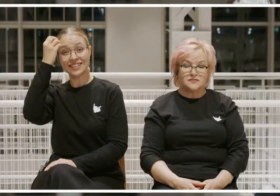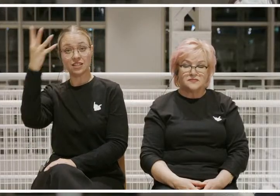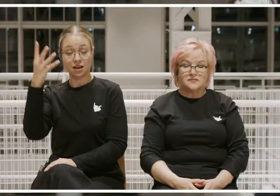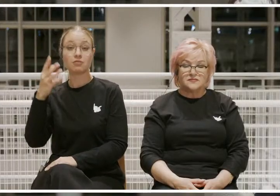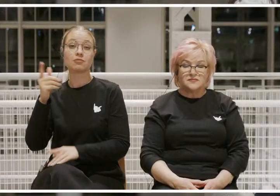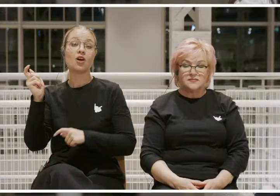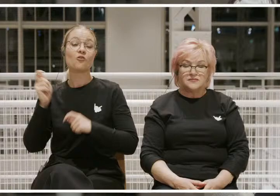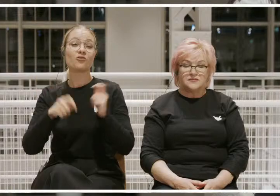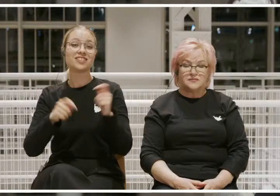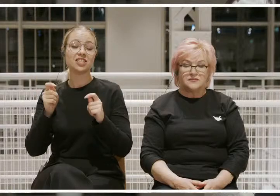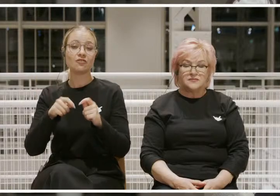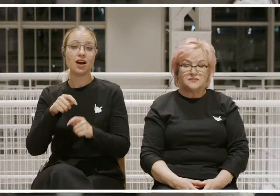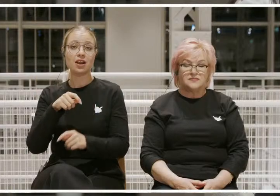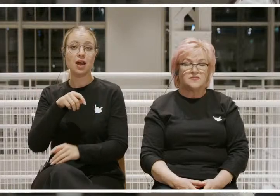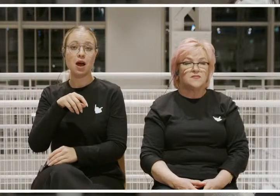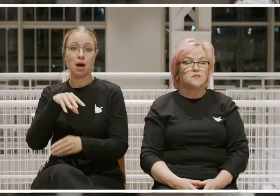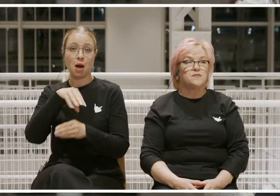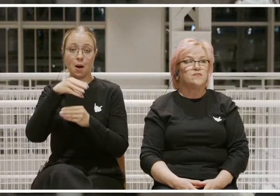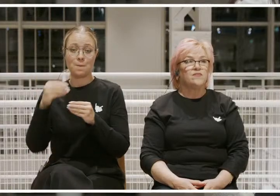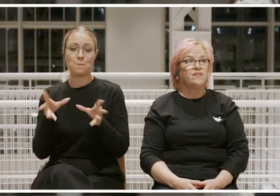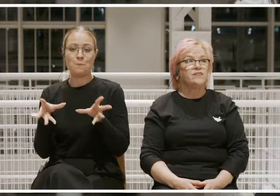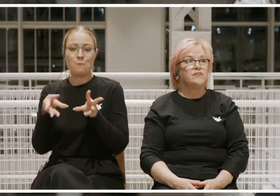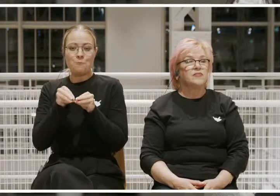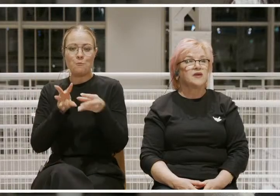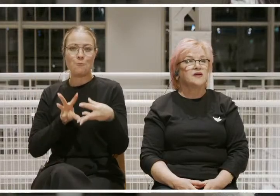place of the conference.